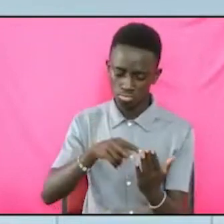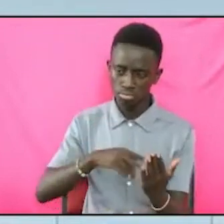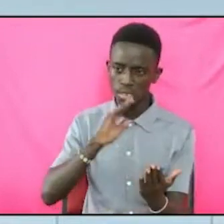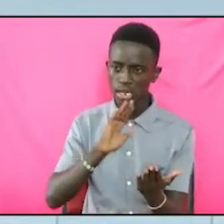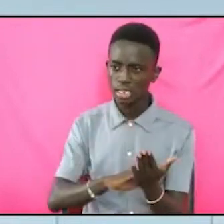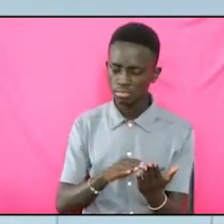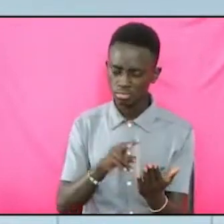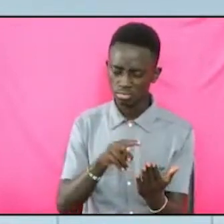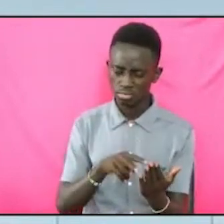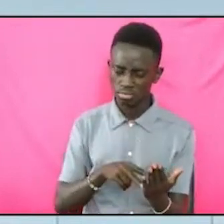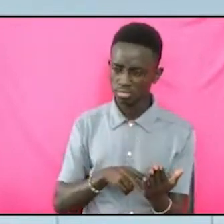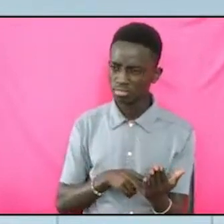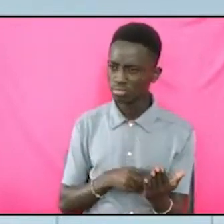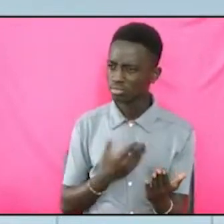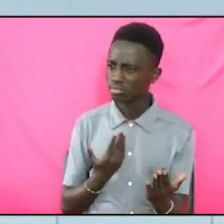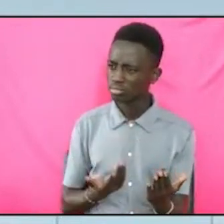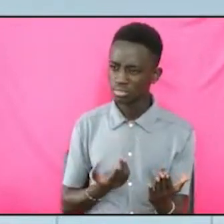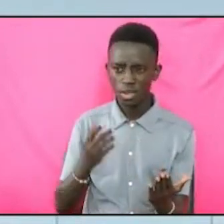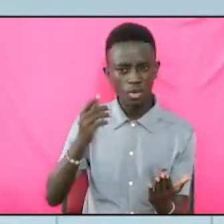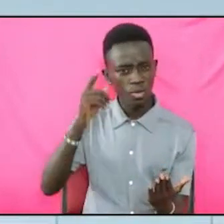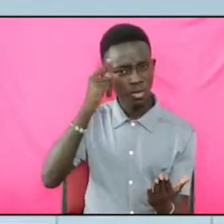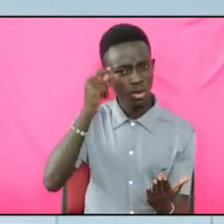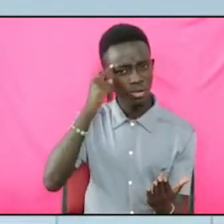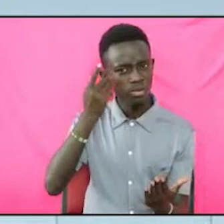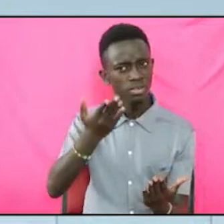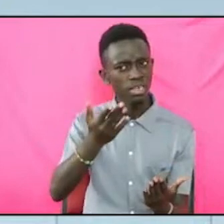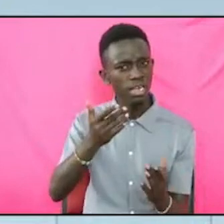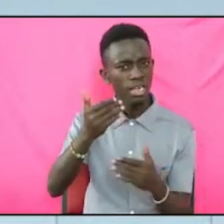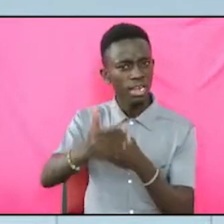mean, what is up with this neighbor now?